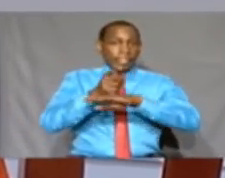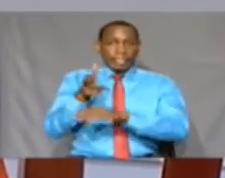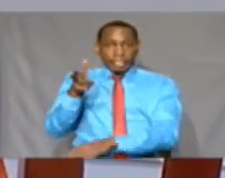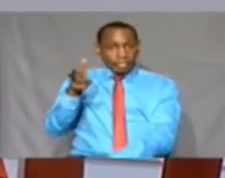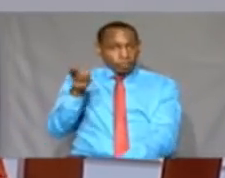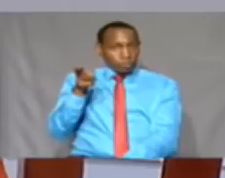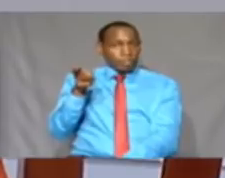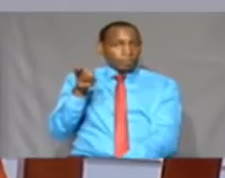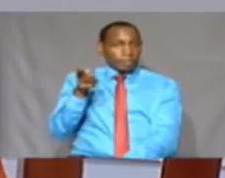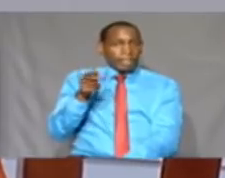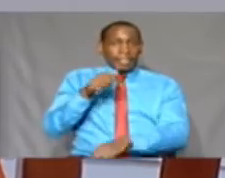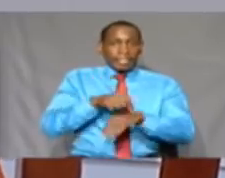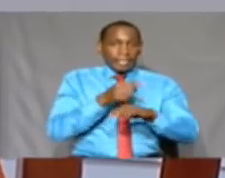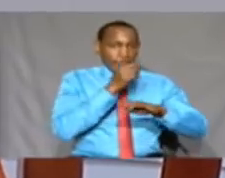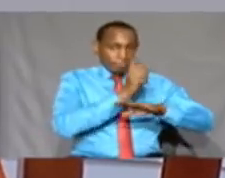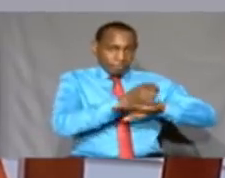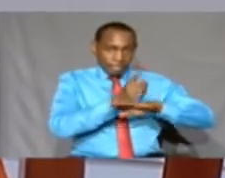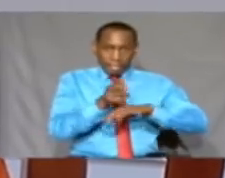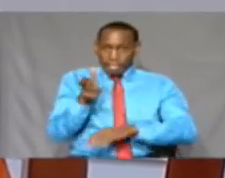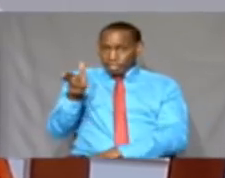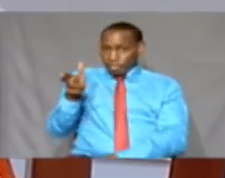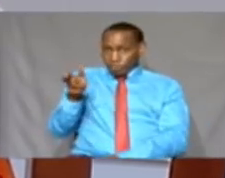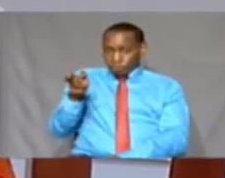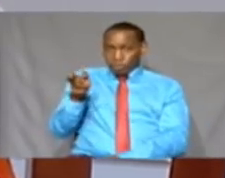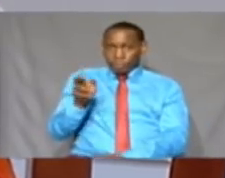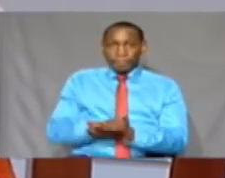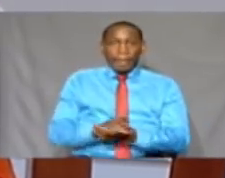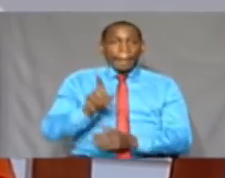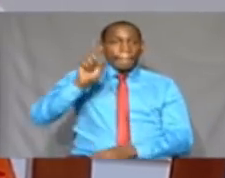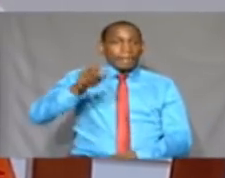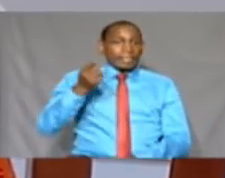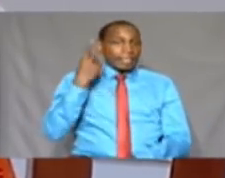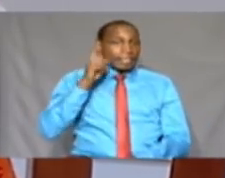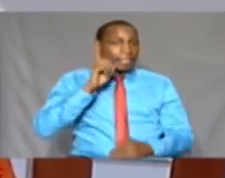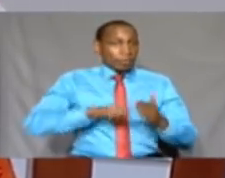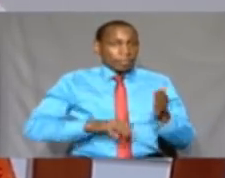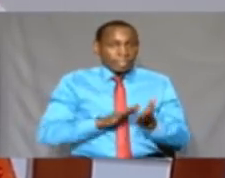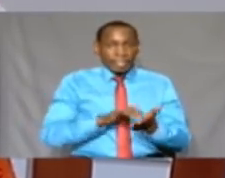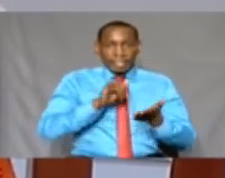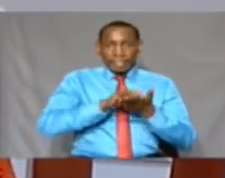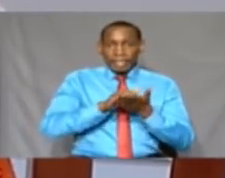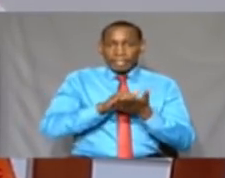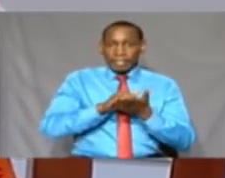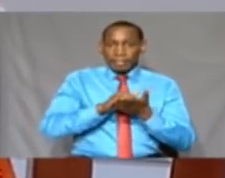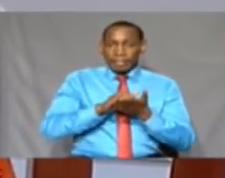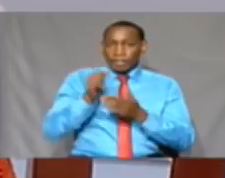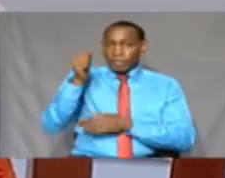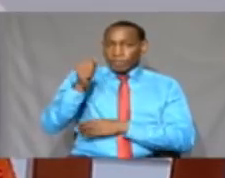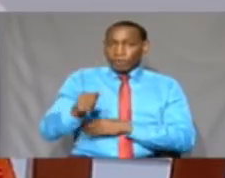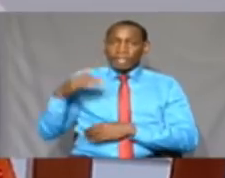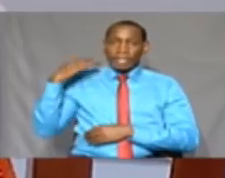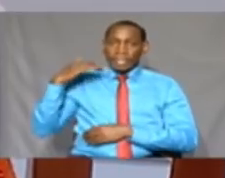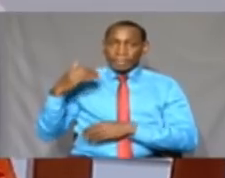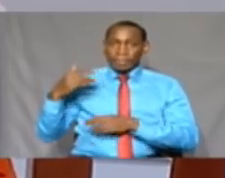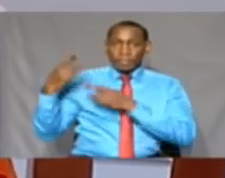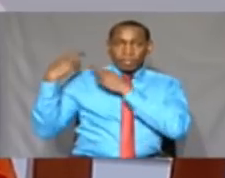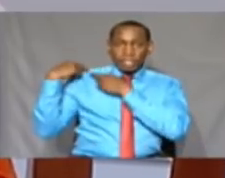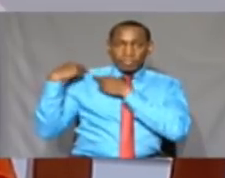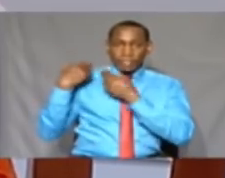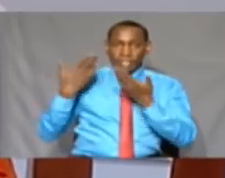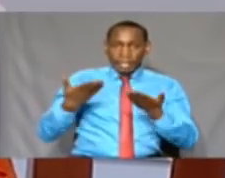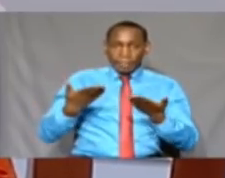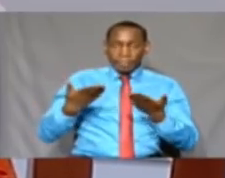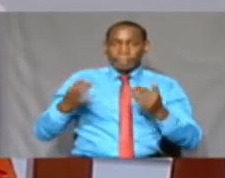Yes. Now, yeah. When you threaten to shoot, the kids need to understand that the age of criminal liability in Kenya is